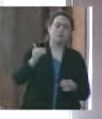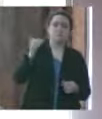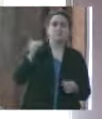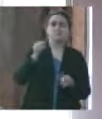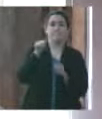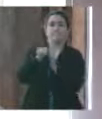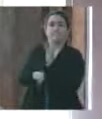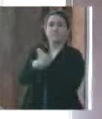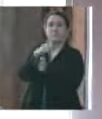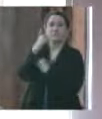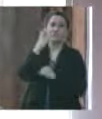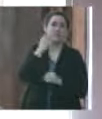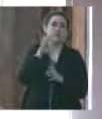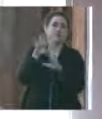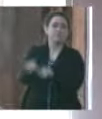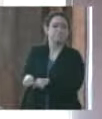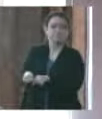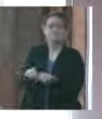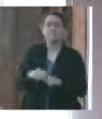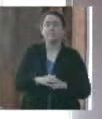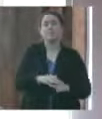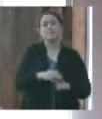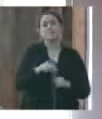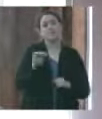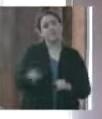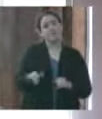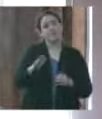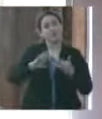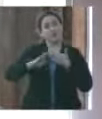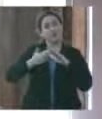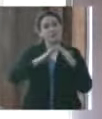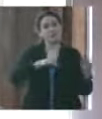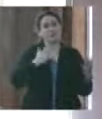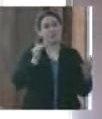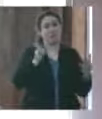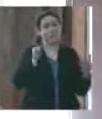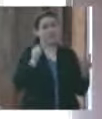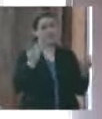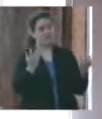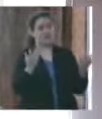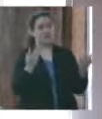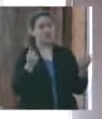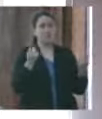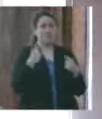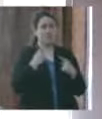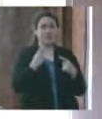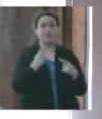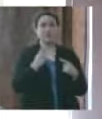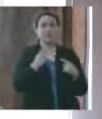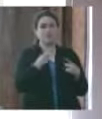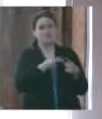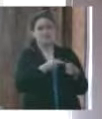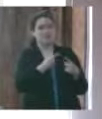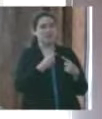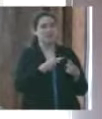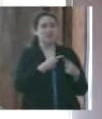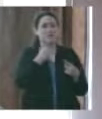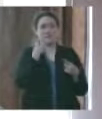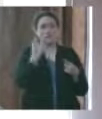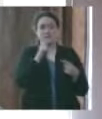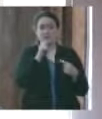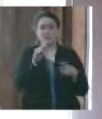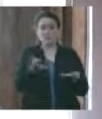an interesting feeling in the community that somehow this is because of them, that they have somehow not practiced their rituals